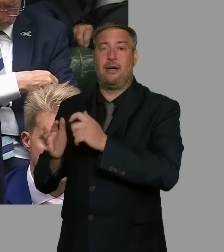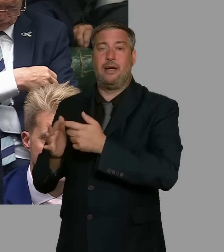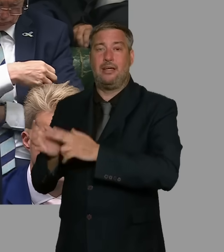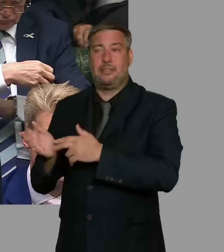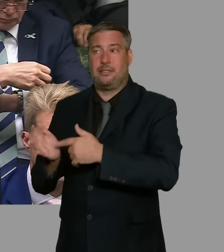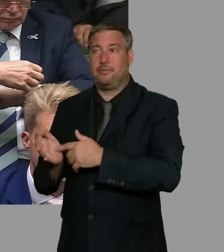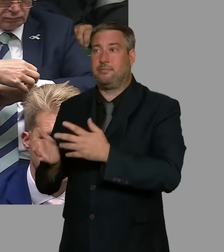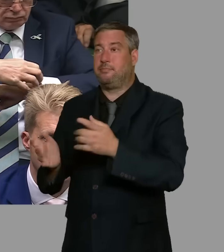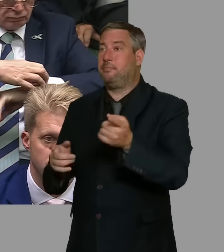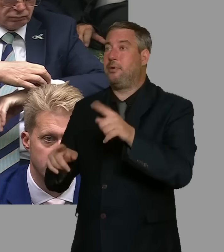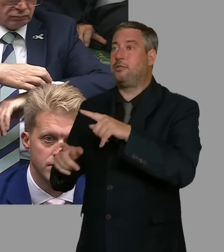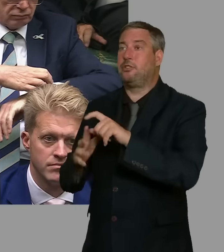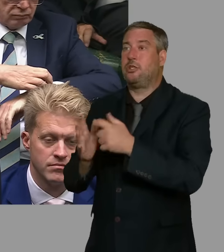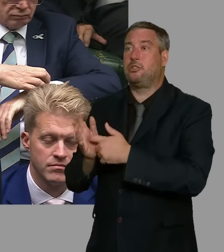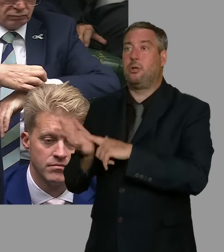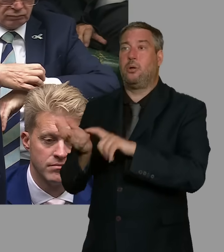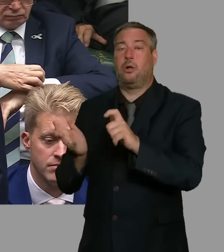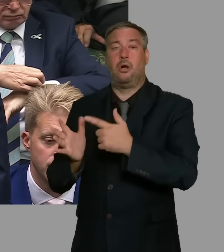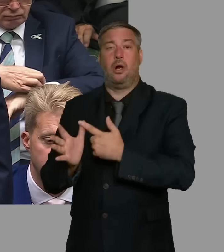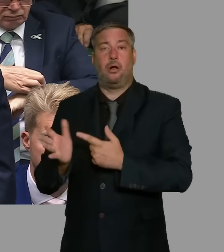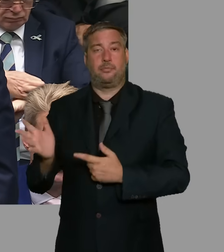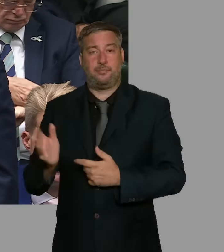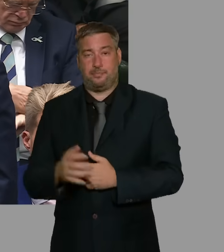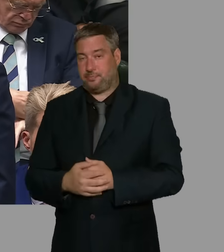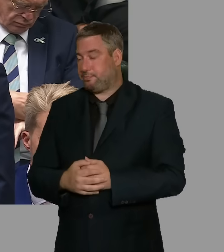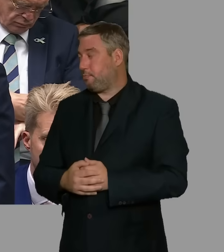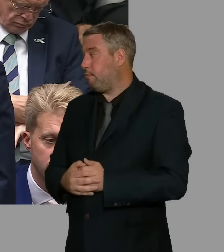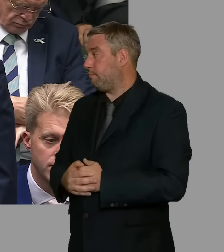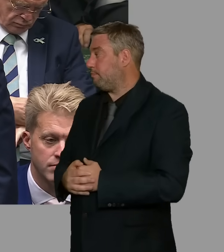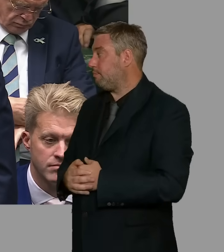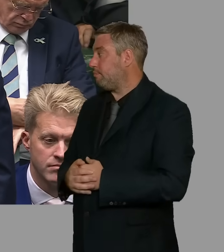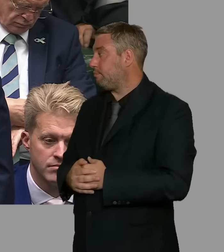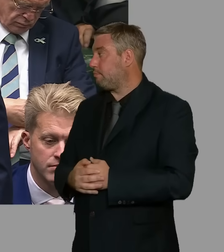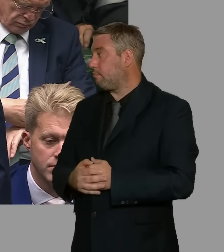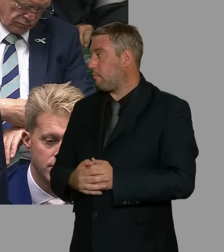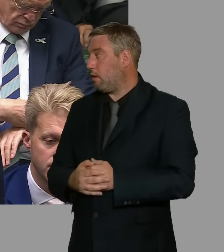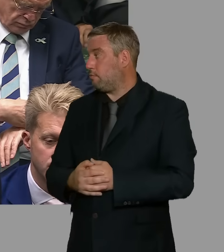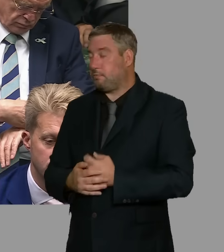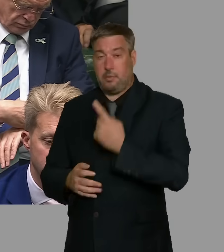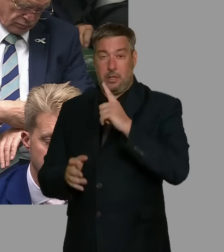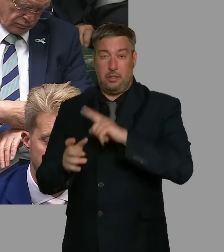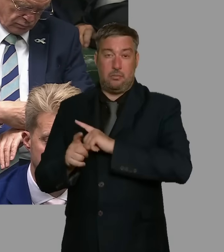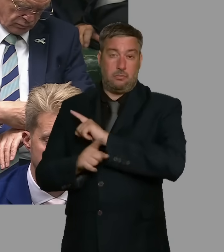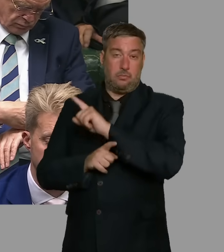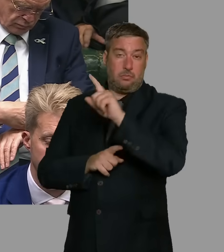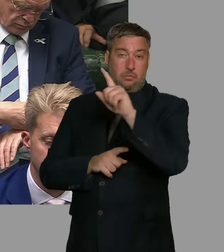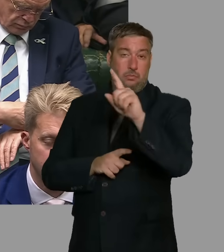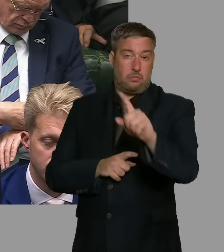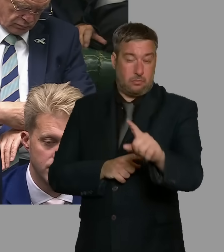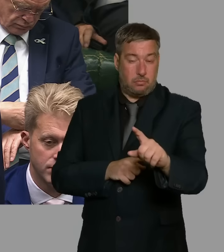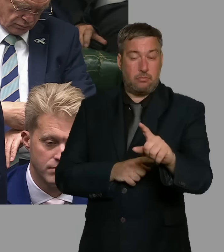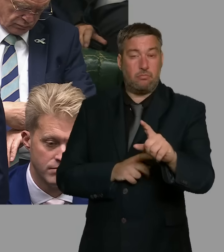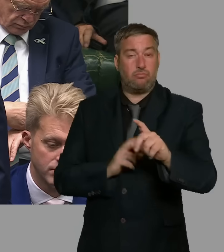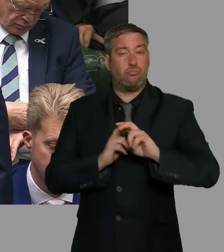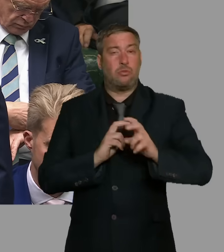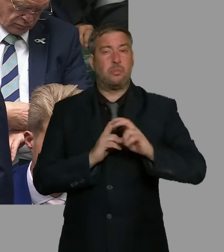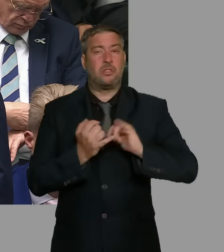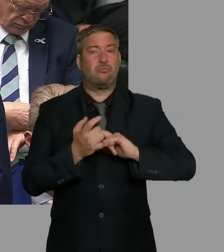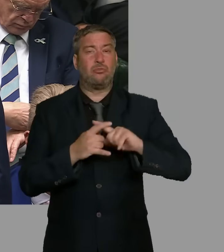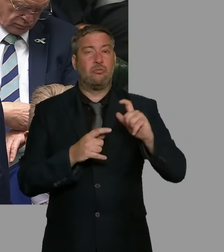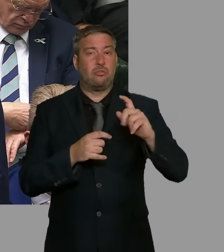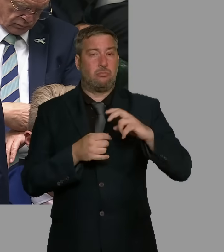minister investigated for corruption, a homelessness minister make tenants homeless, and